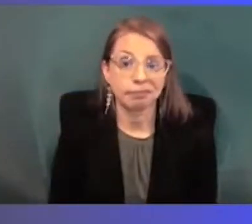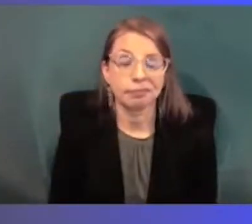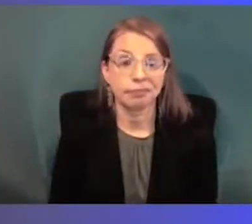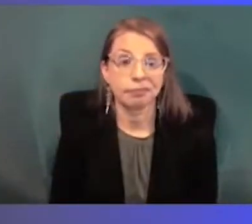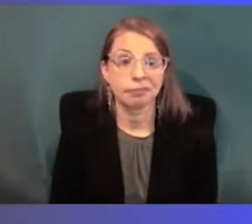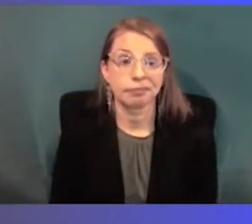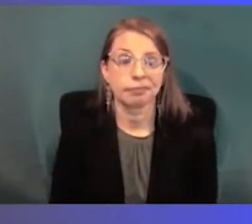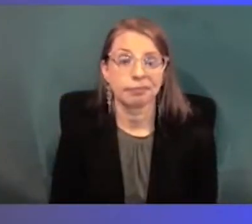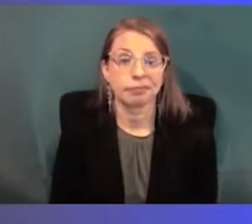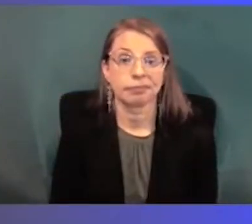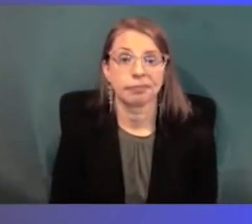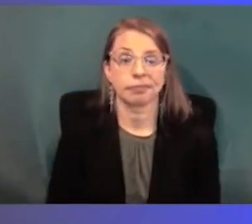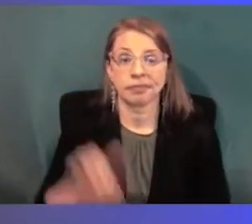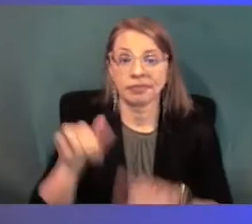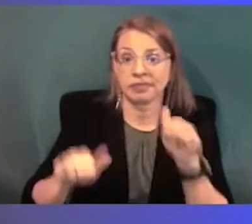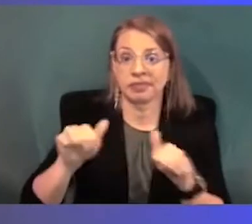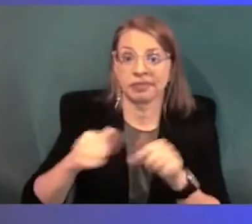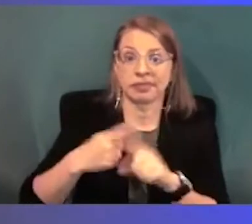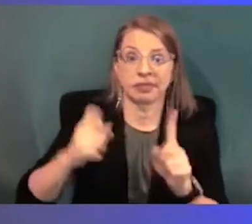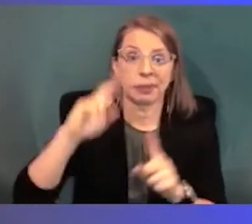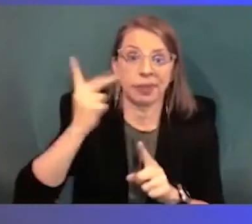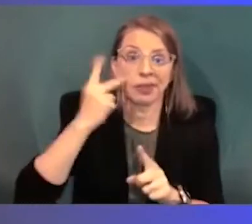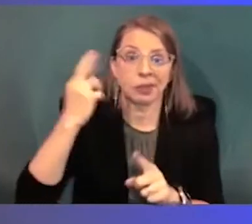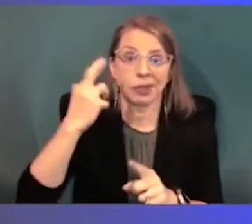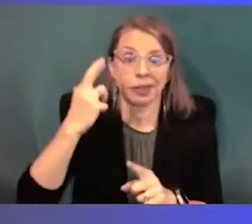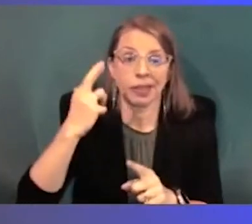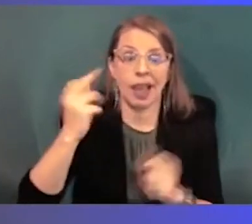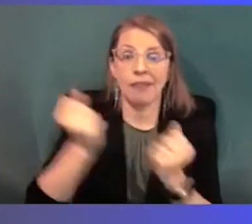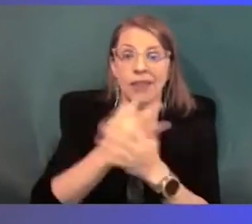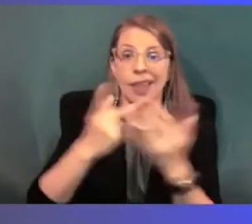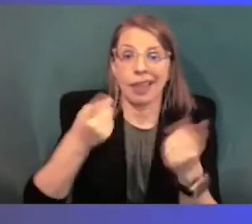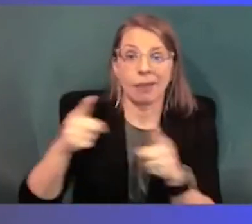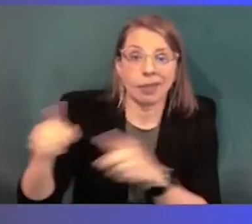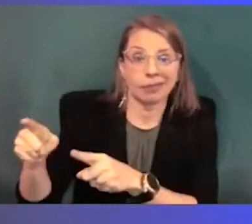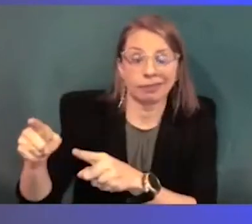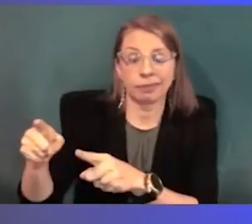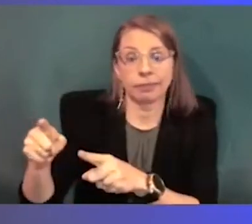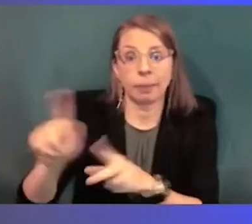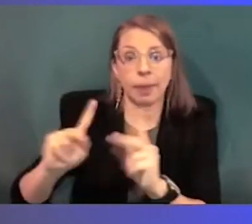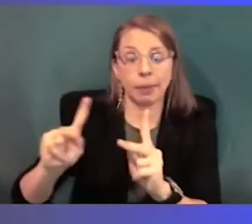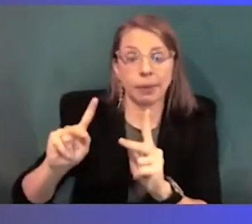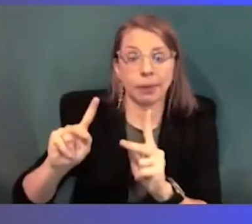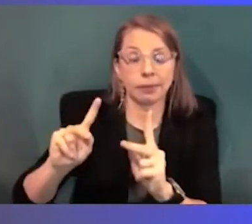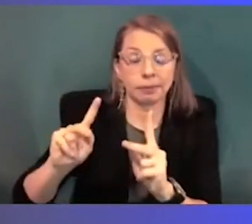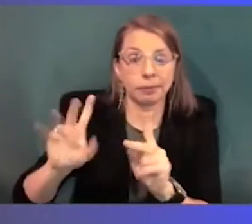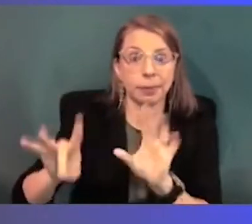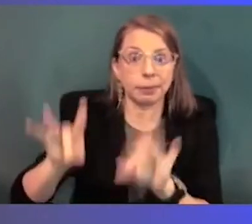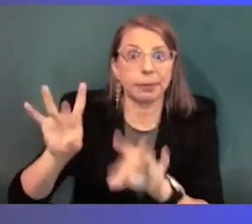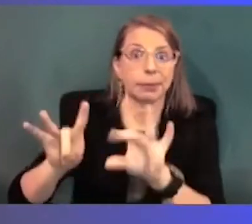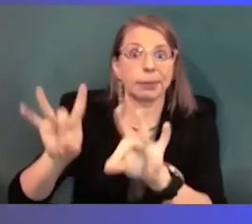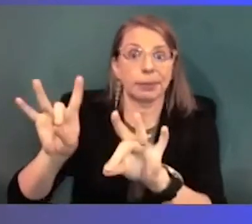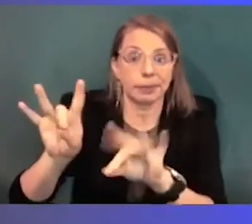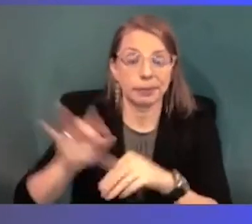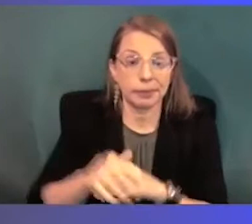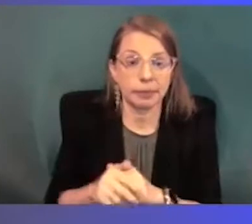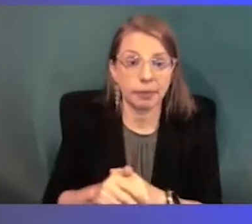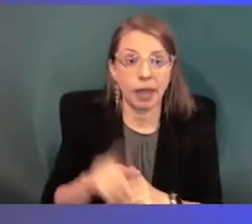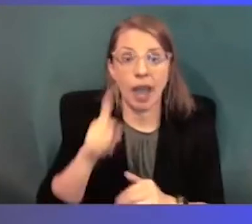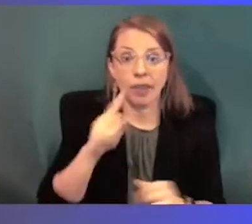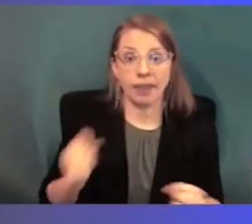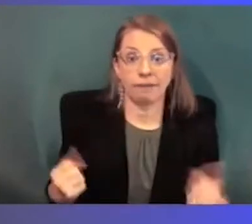When everything was going on, how all that took place. I think a lot of the fear also is because how